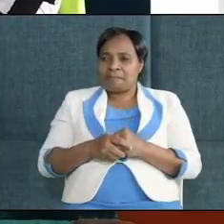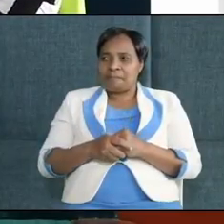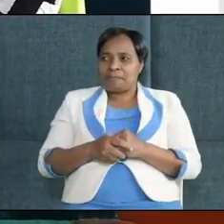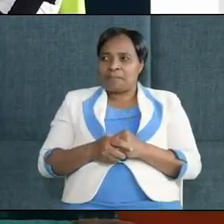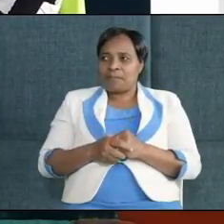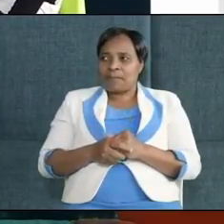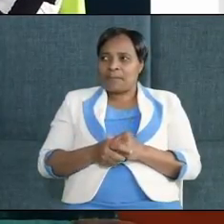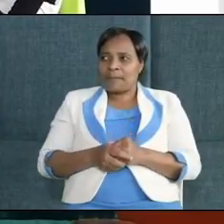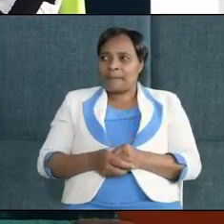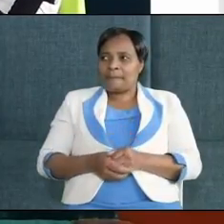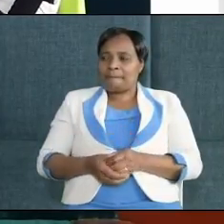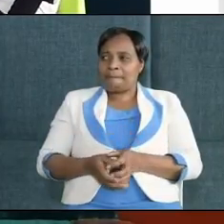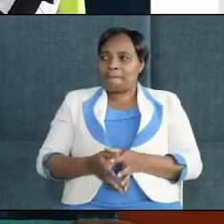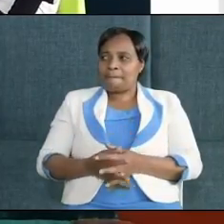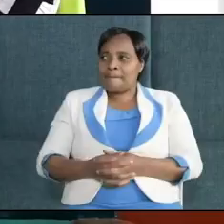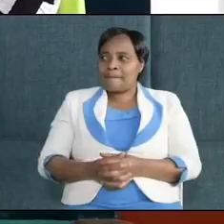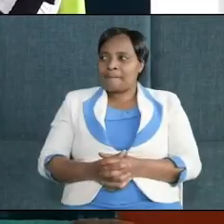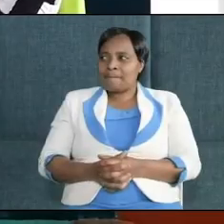zookeepers.